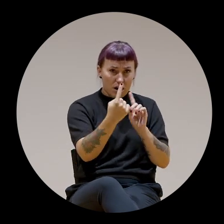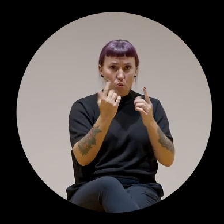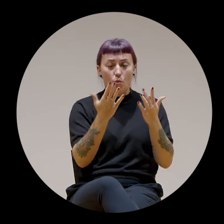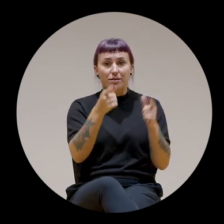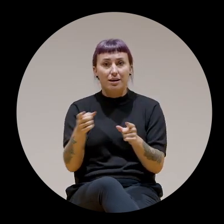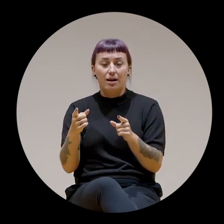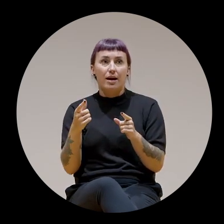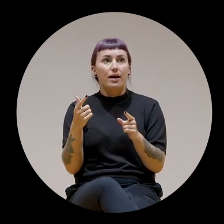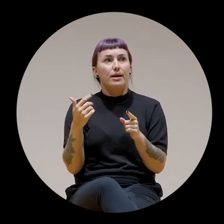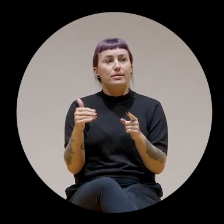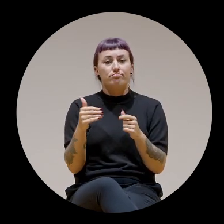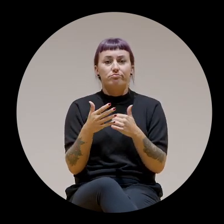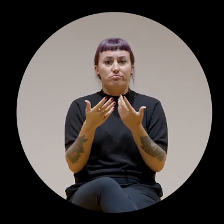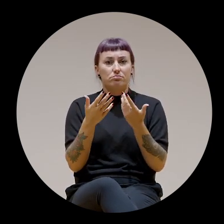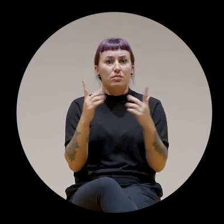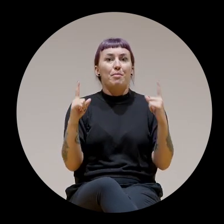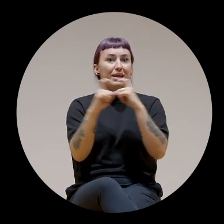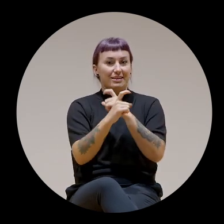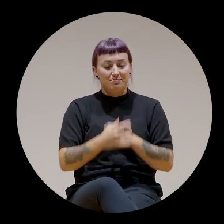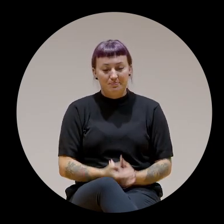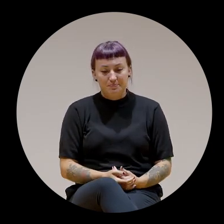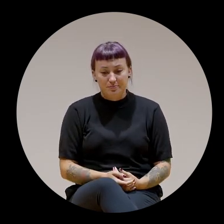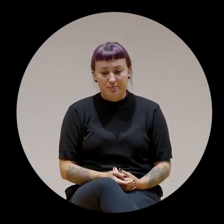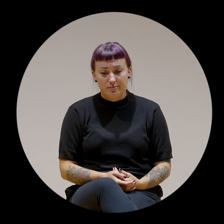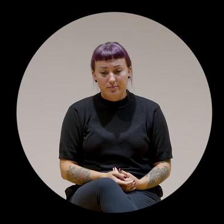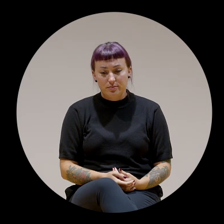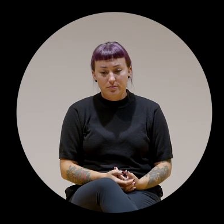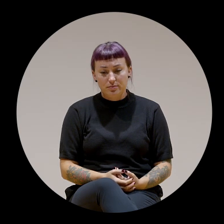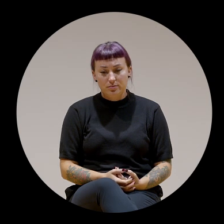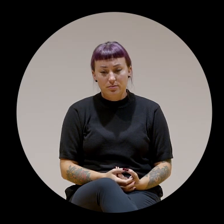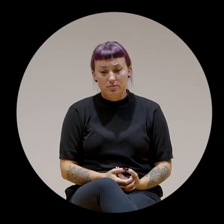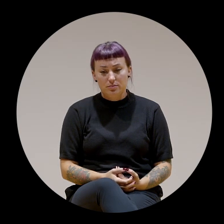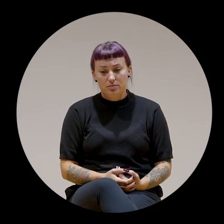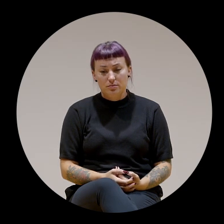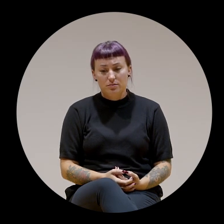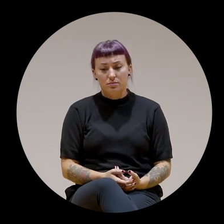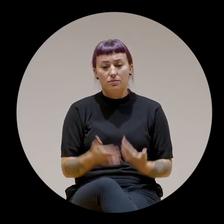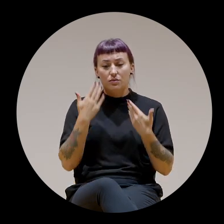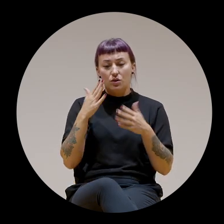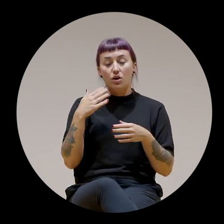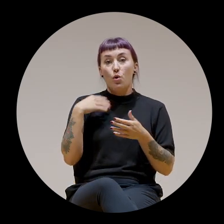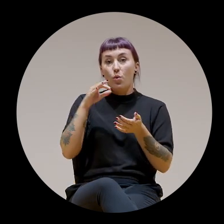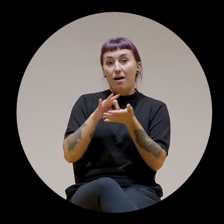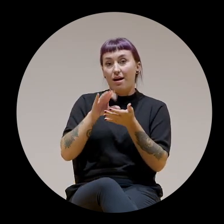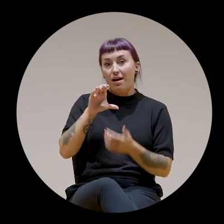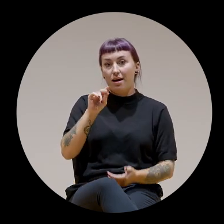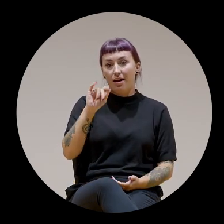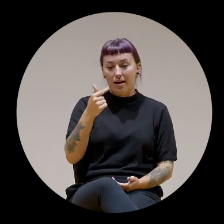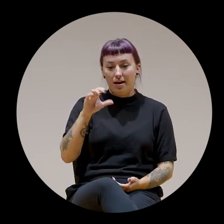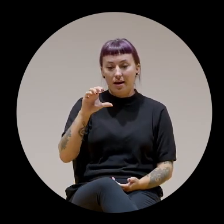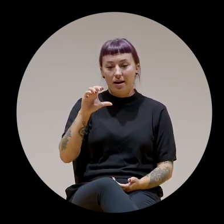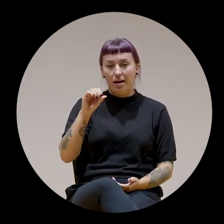going on. It's so complicated. Now, if you don't know what counting coup is,